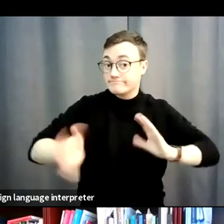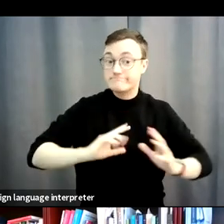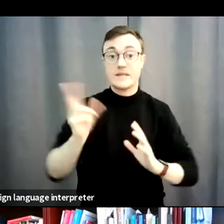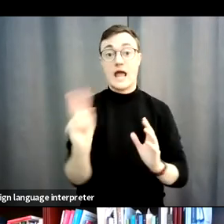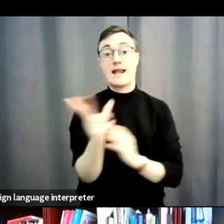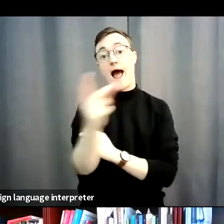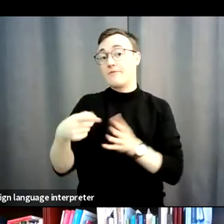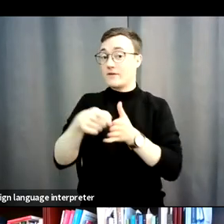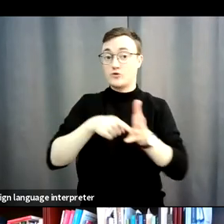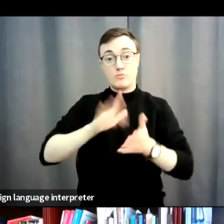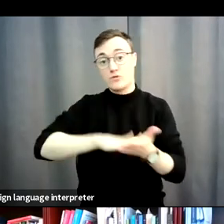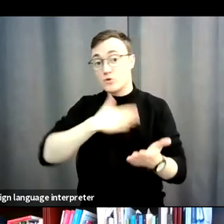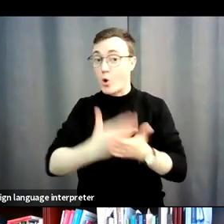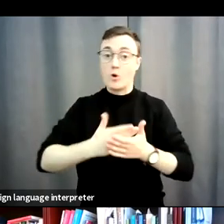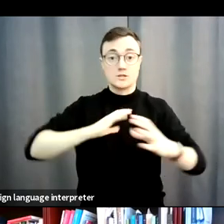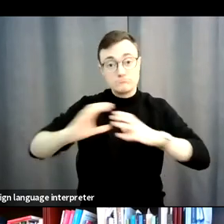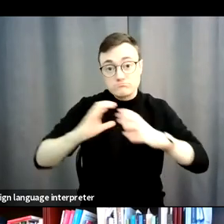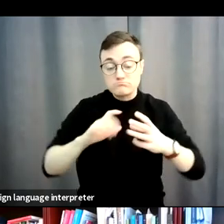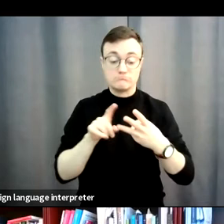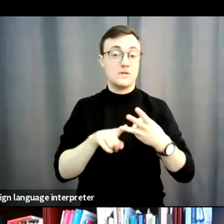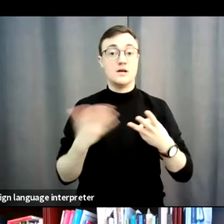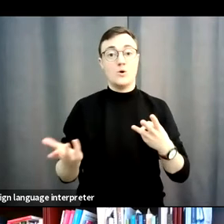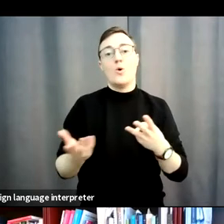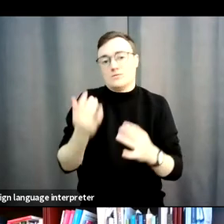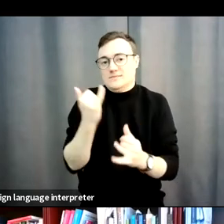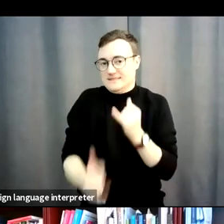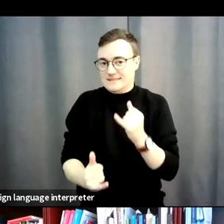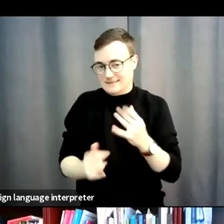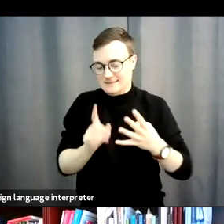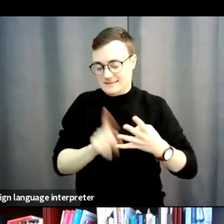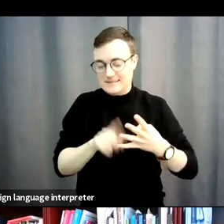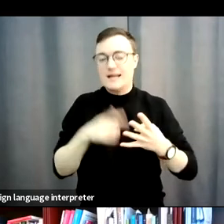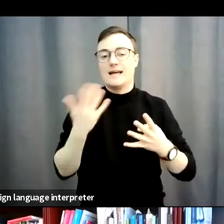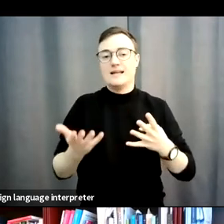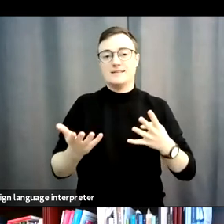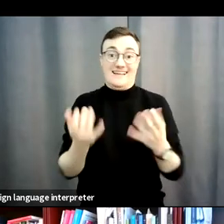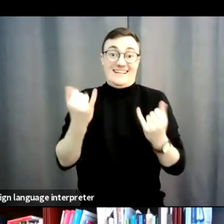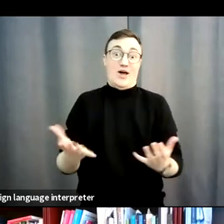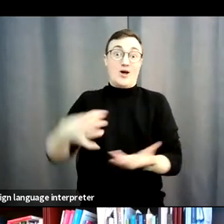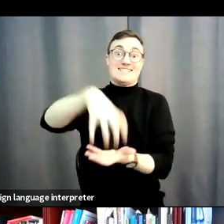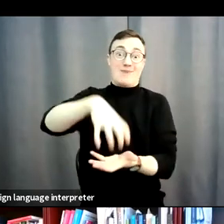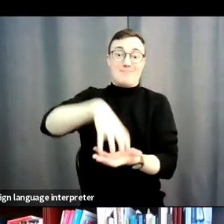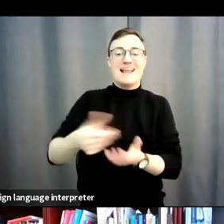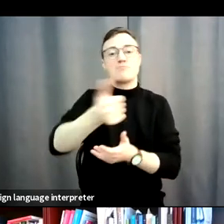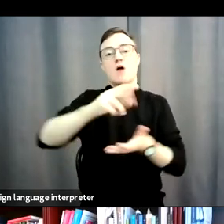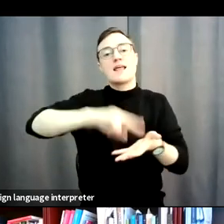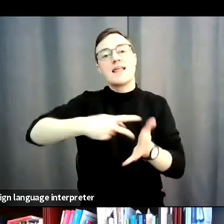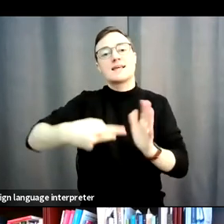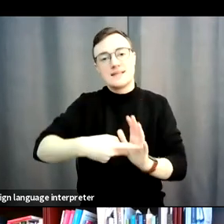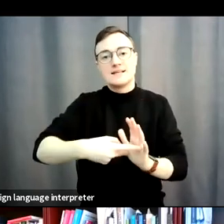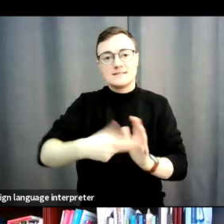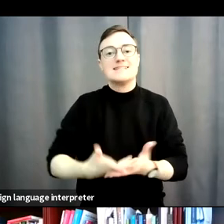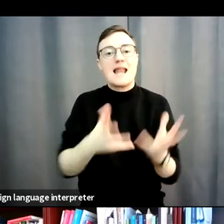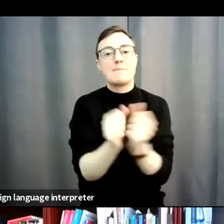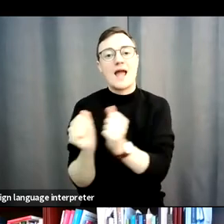types of interpretation. And not least in today's society, technical equipment that may make